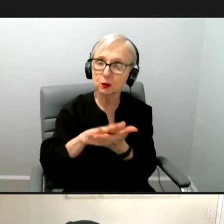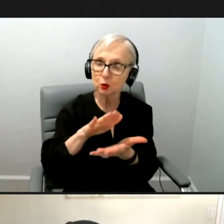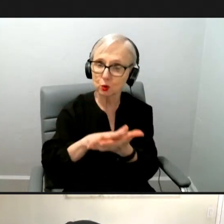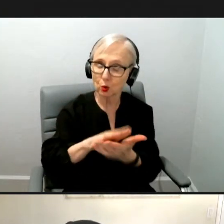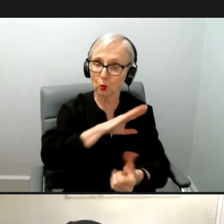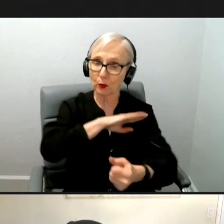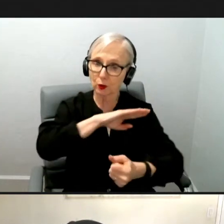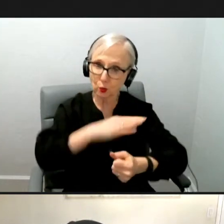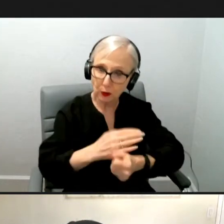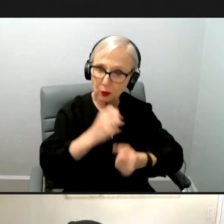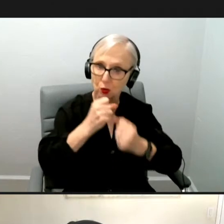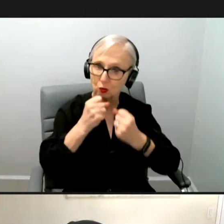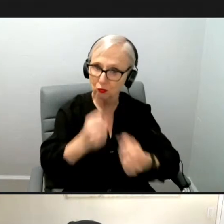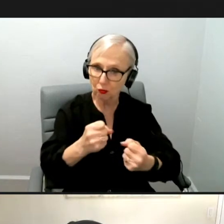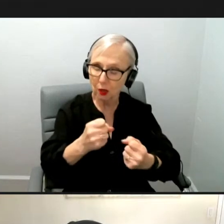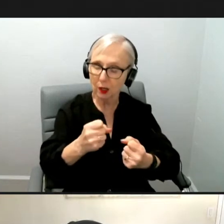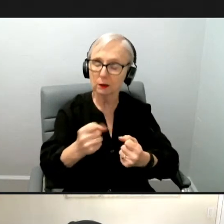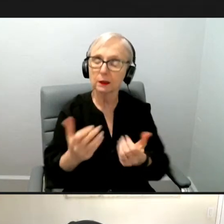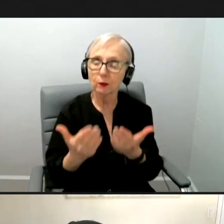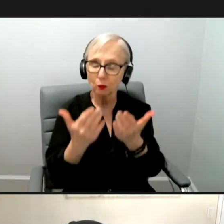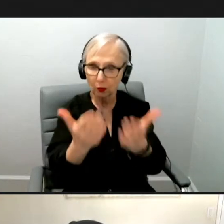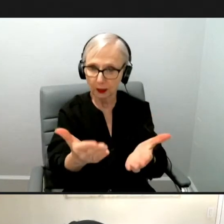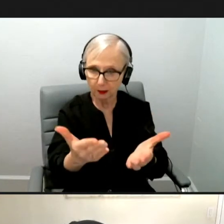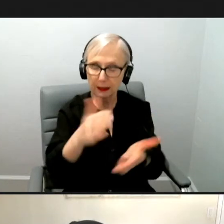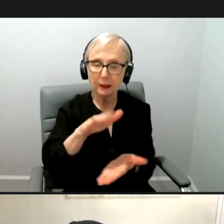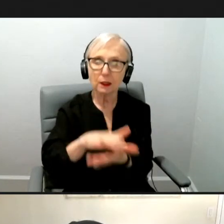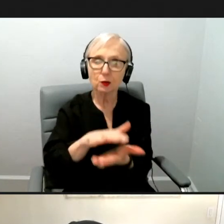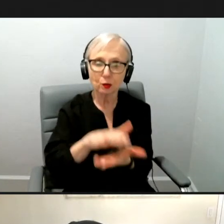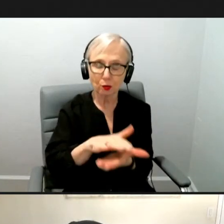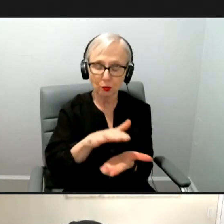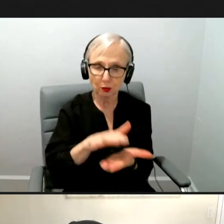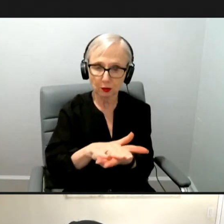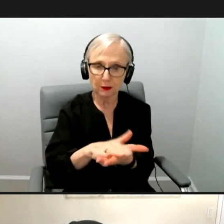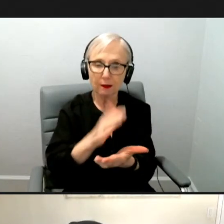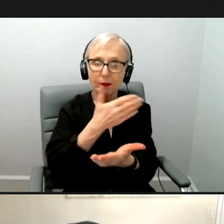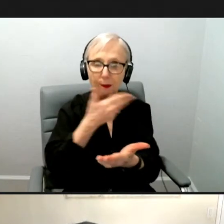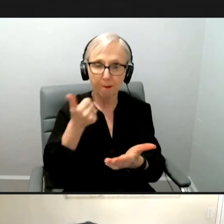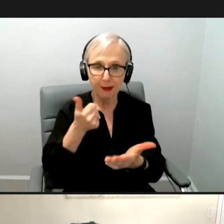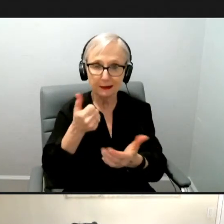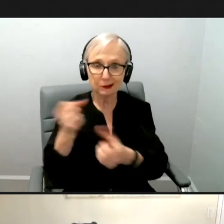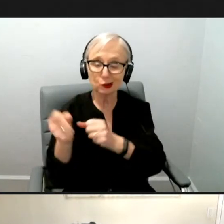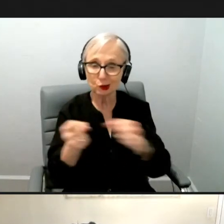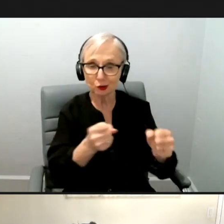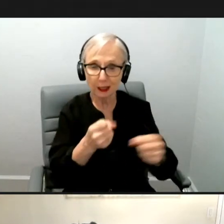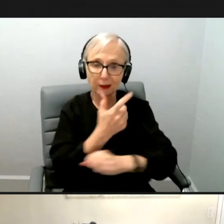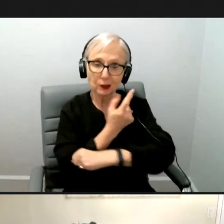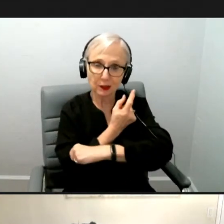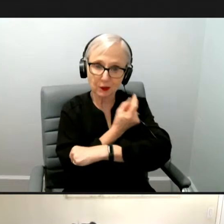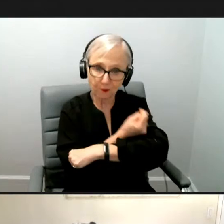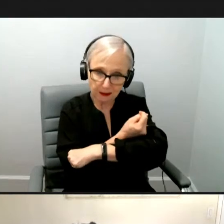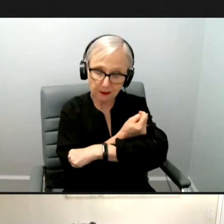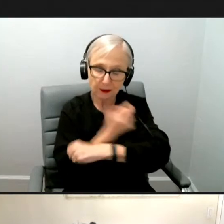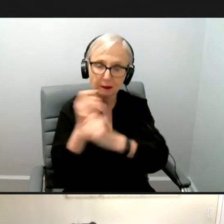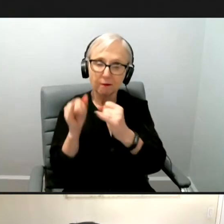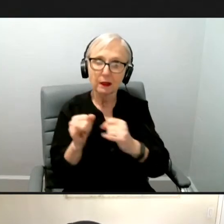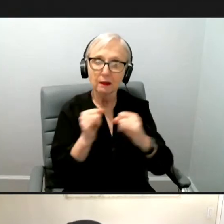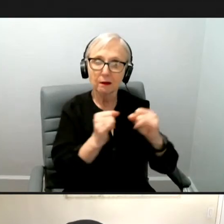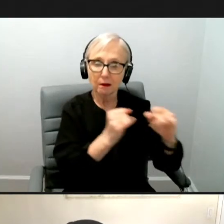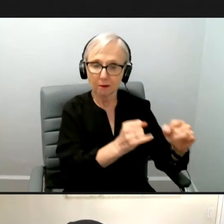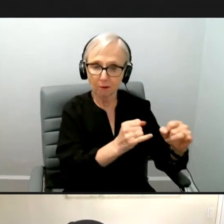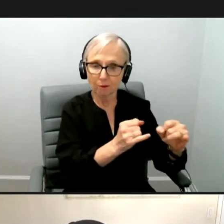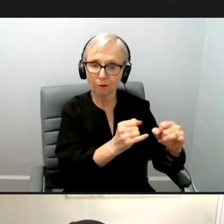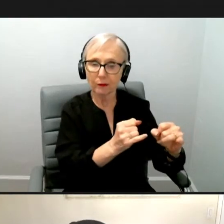in our school guidance. Obviously, the best strategy is going to be vaccination of individuals. We also have guidance